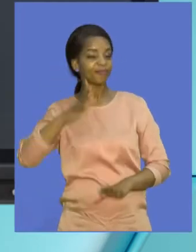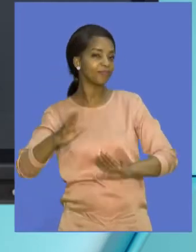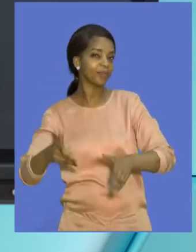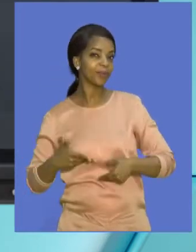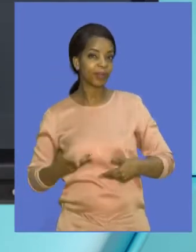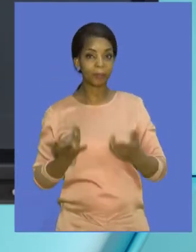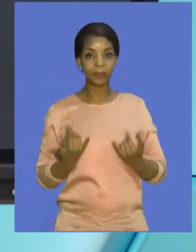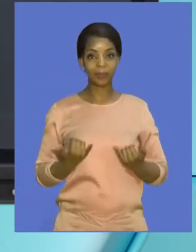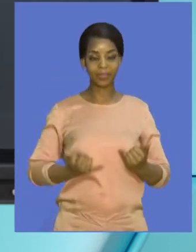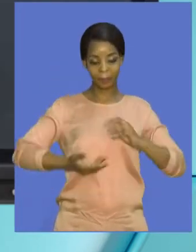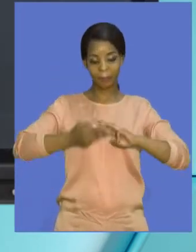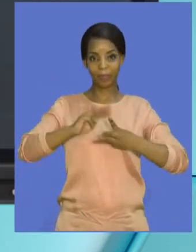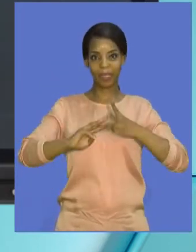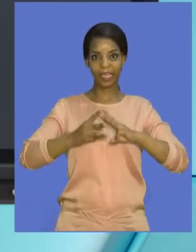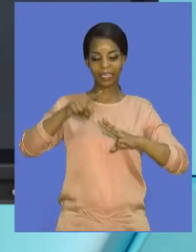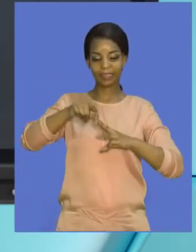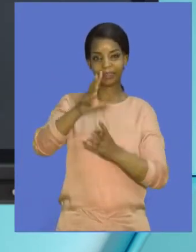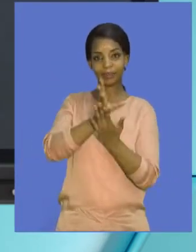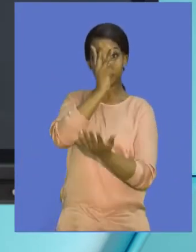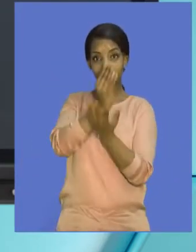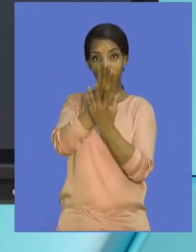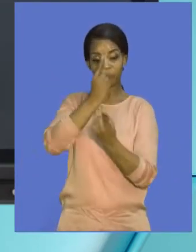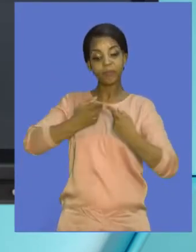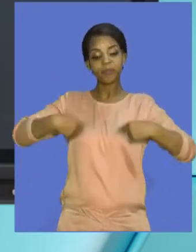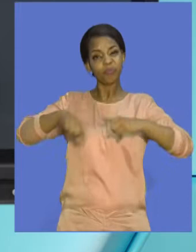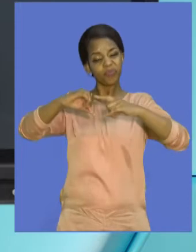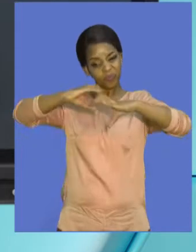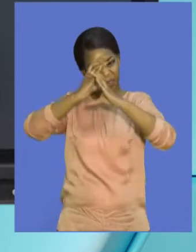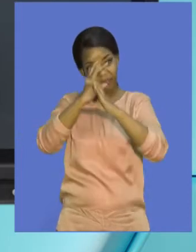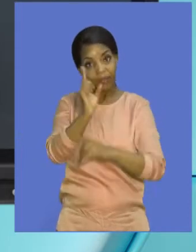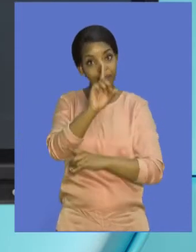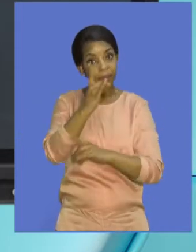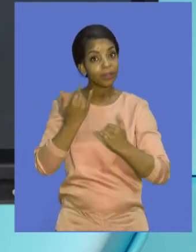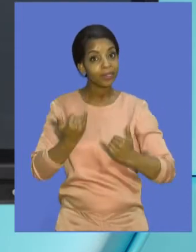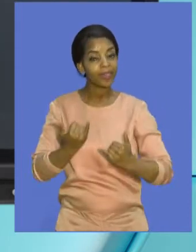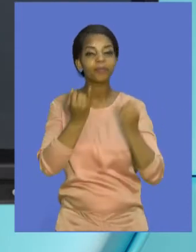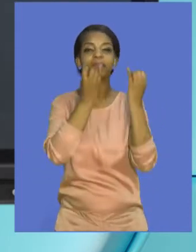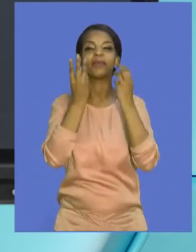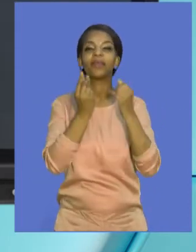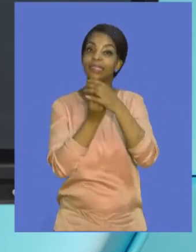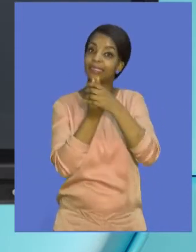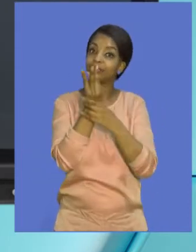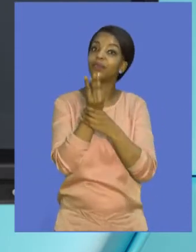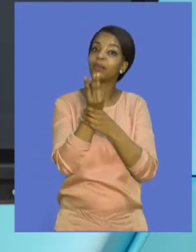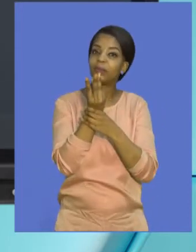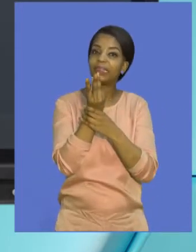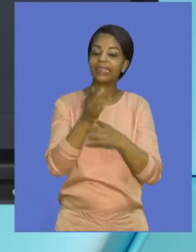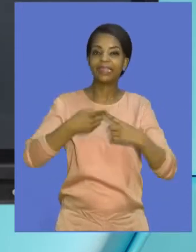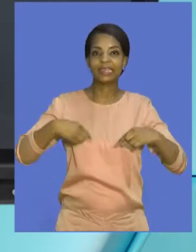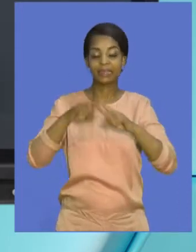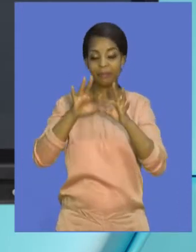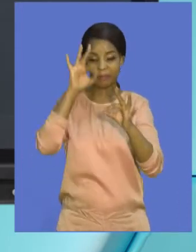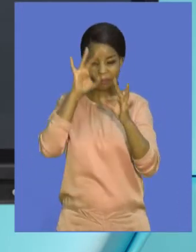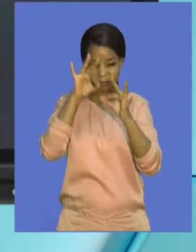welcome to today's maths lesson. So our focus is going to be finance and growth. In particular, we're going to look at